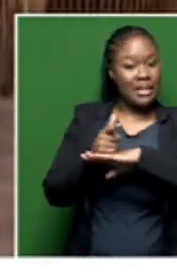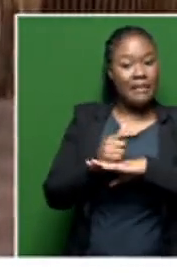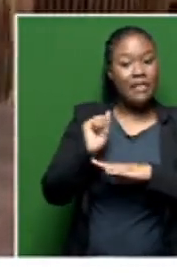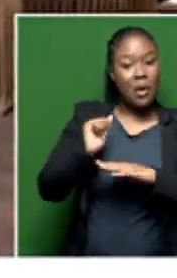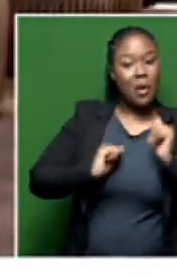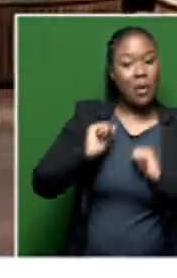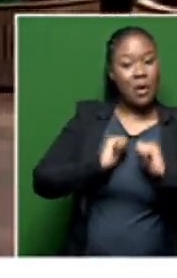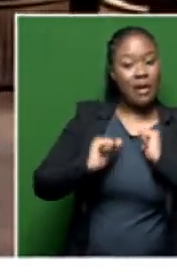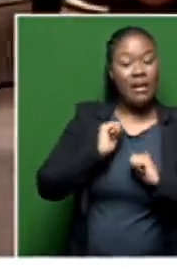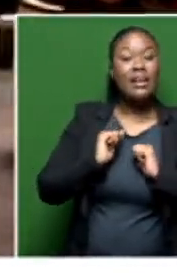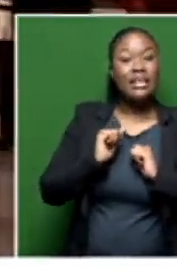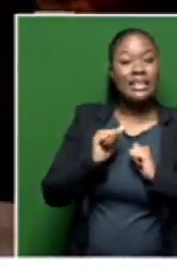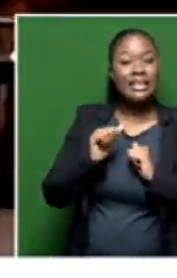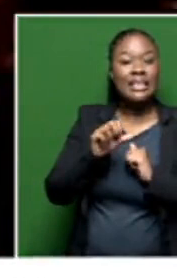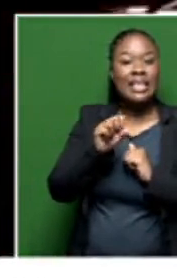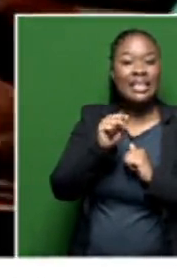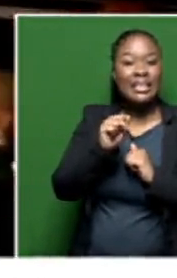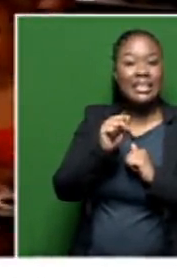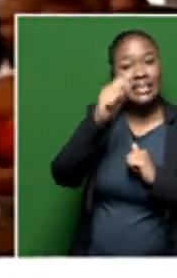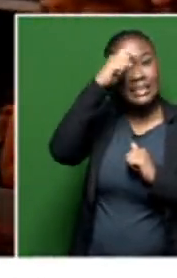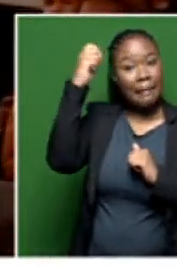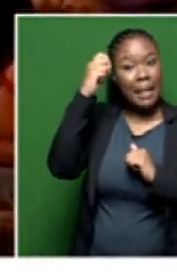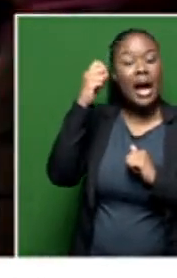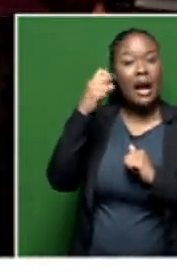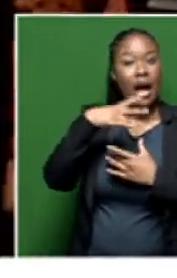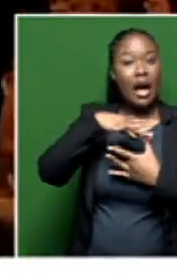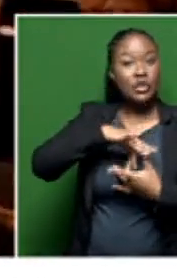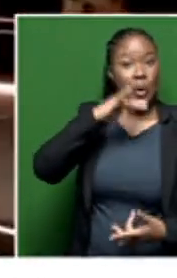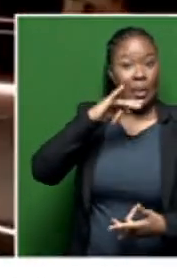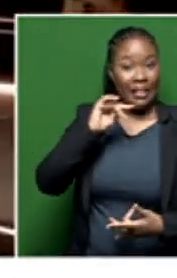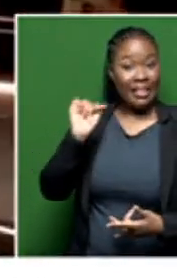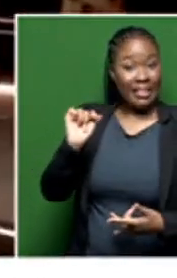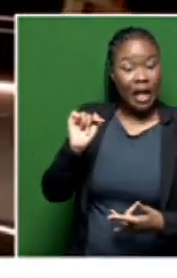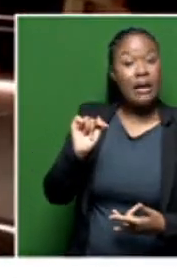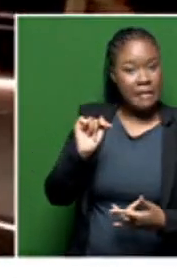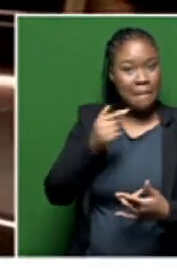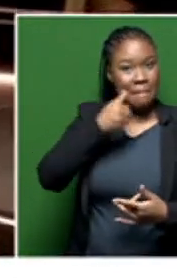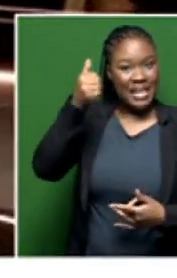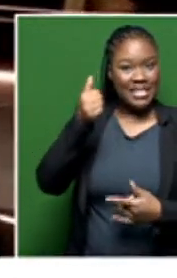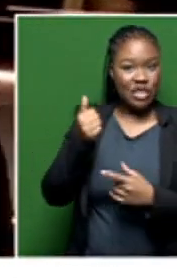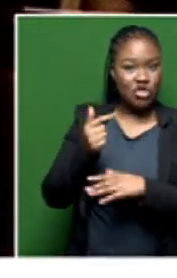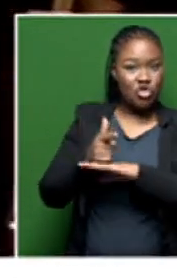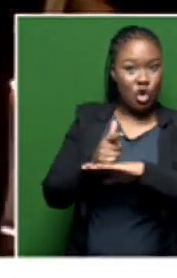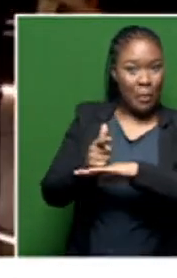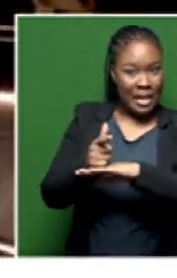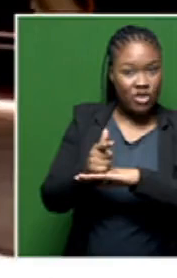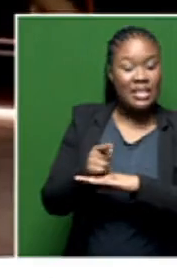Soul, while director Ben Proudfoot received the Best Documentary Short Oscar for